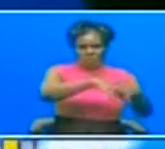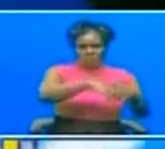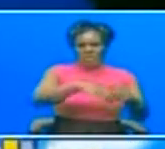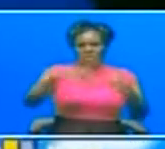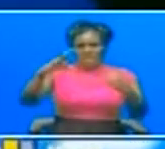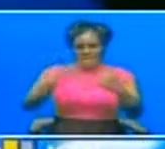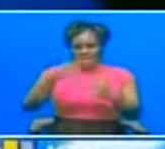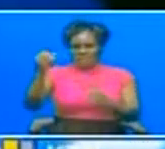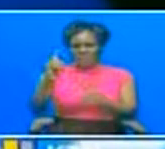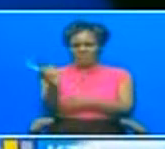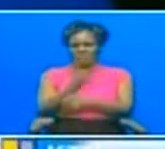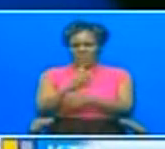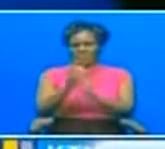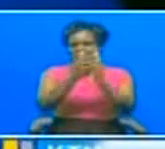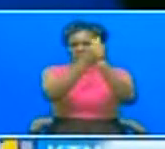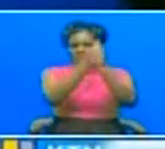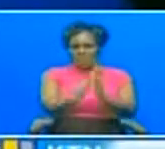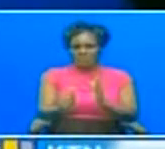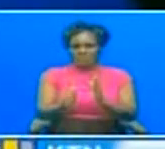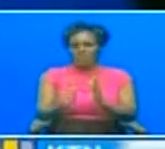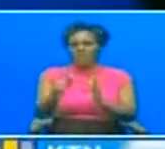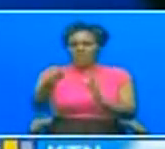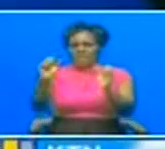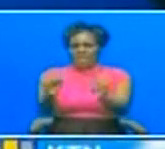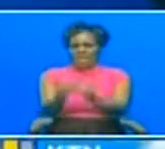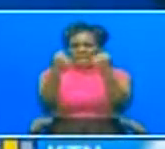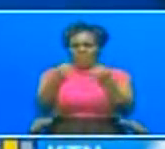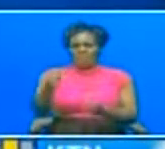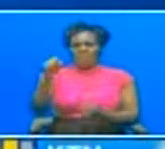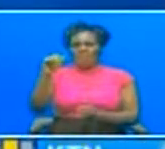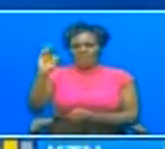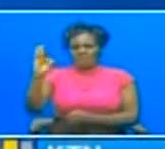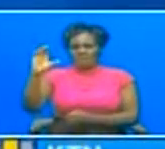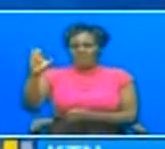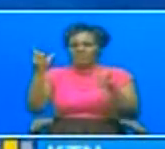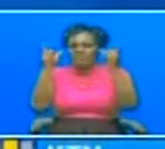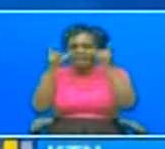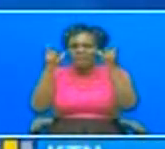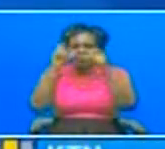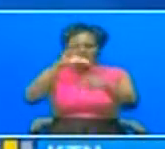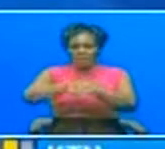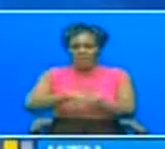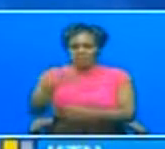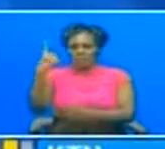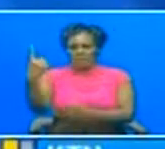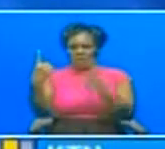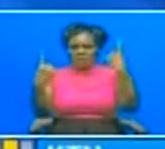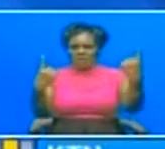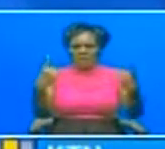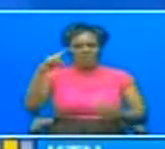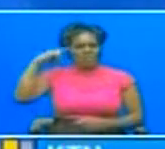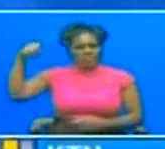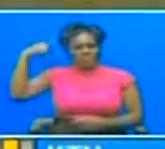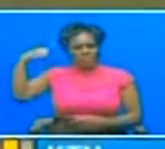the 80th minute by experienced defender George Owino was all that Tusker FC needed as they were held to a 1-1 draw by Mathare United at